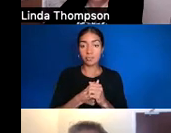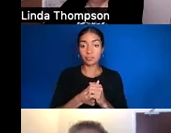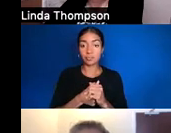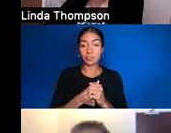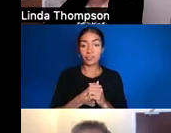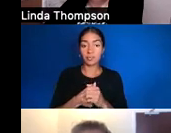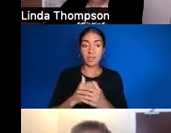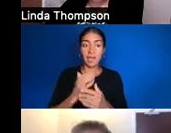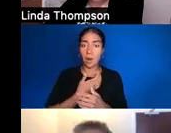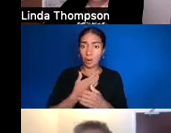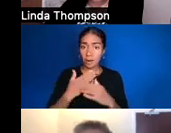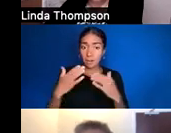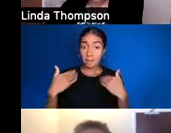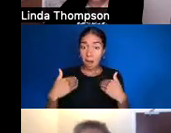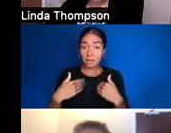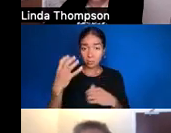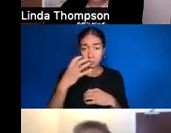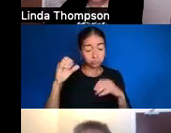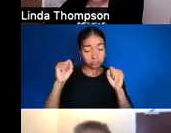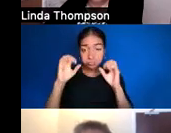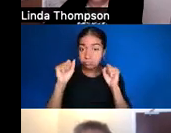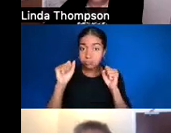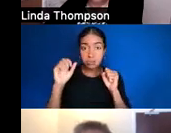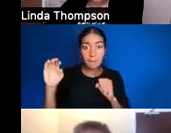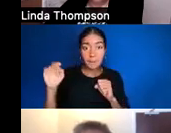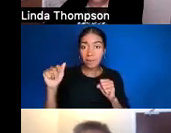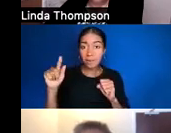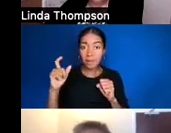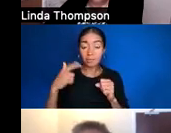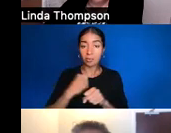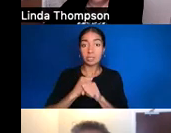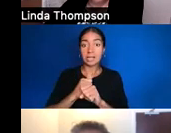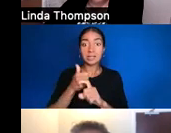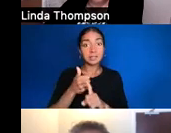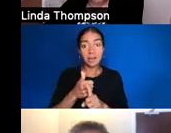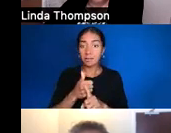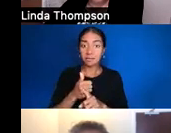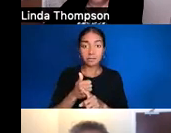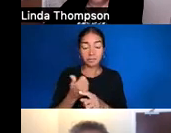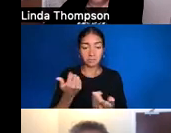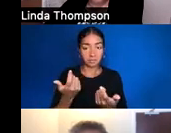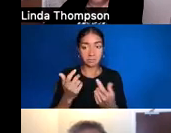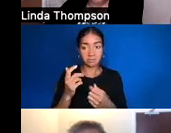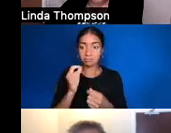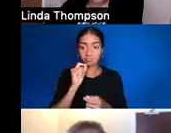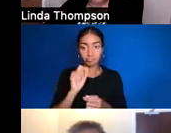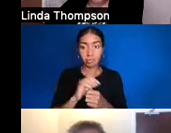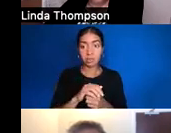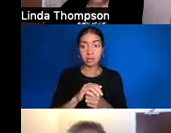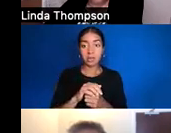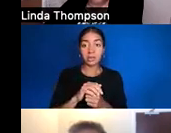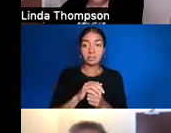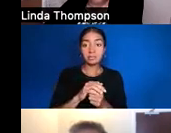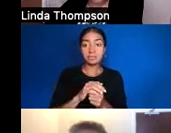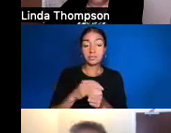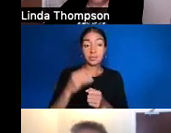Our bodies are miracles, and it will do everything it can to self-preserve. So if you're watching, these